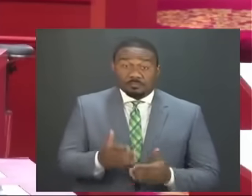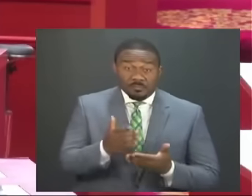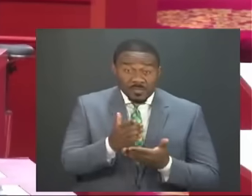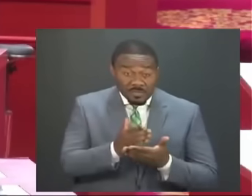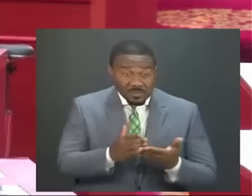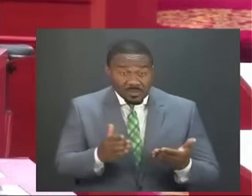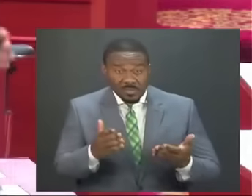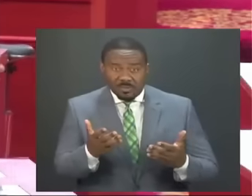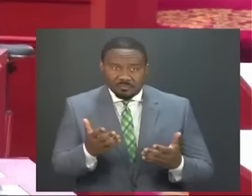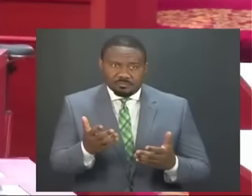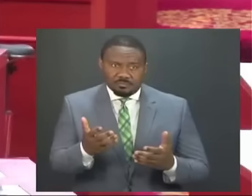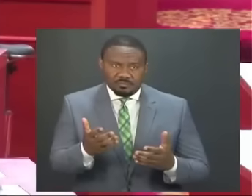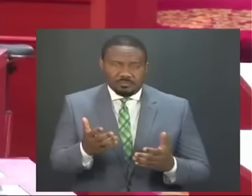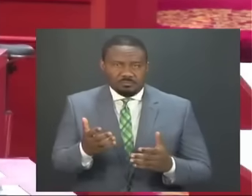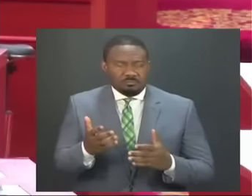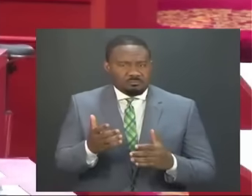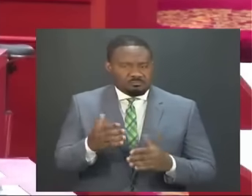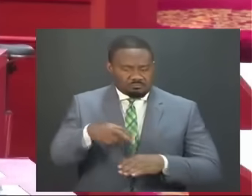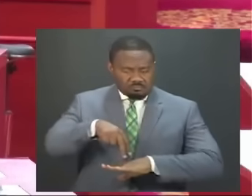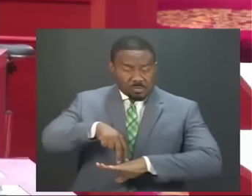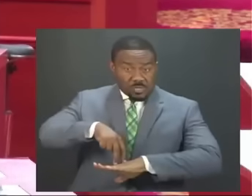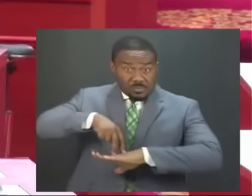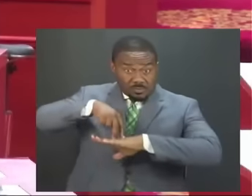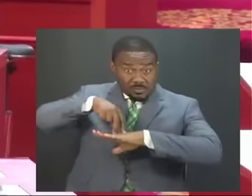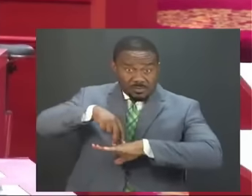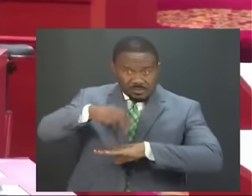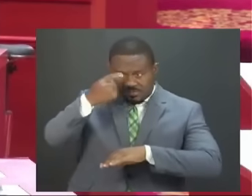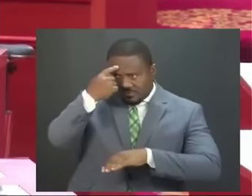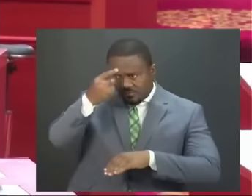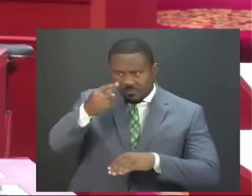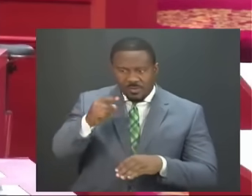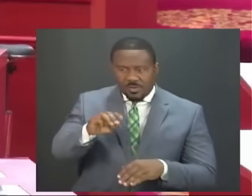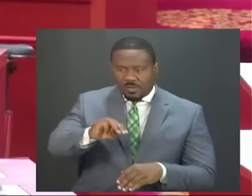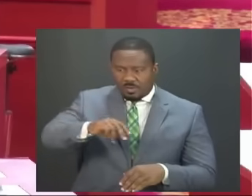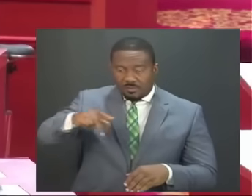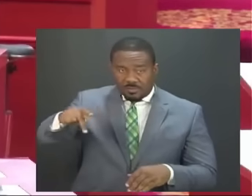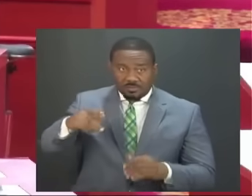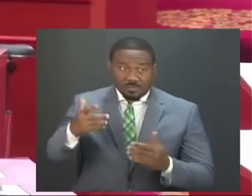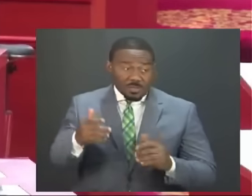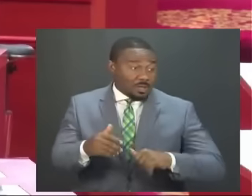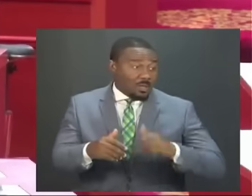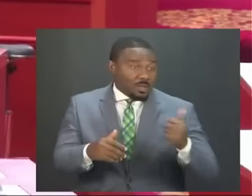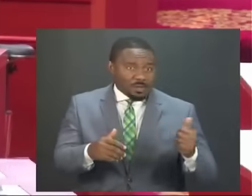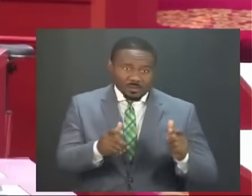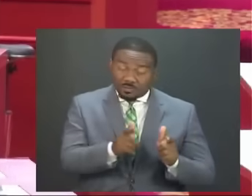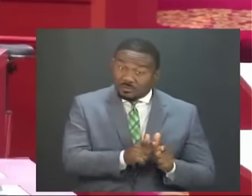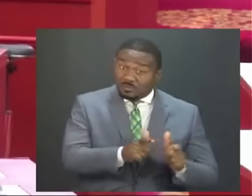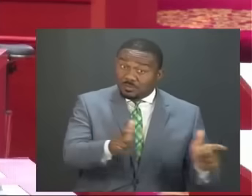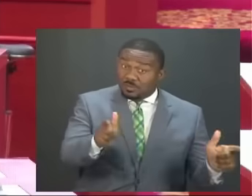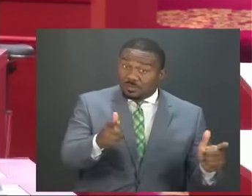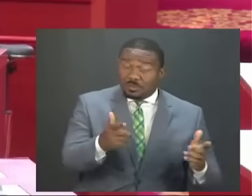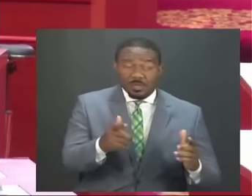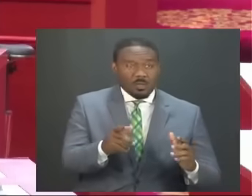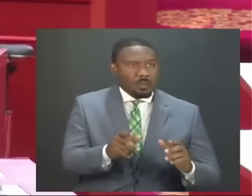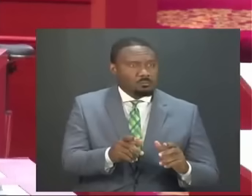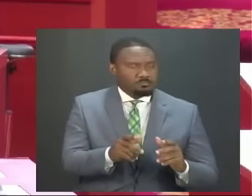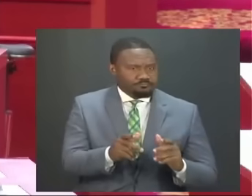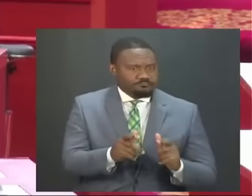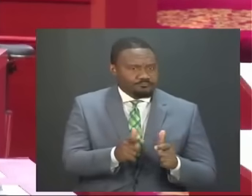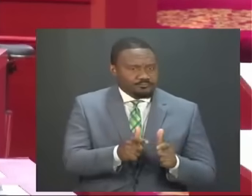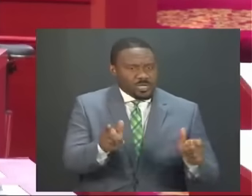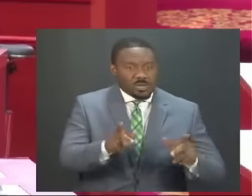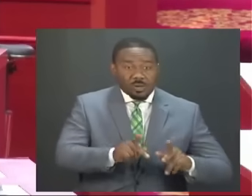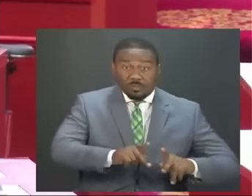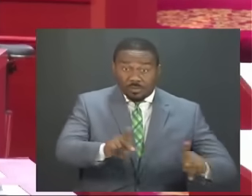for members of parliament. Then other elevators also made available to the general public visiting us.